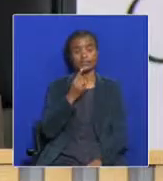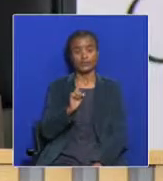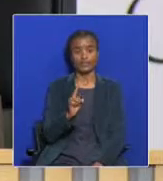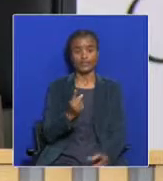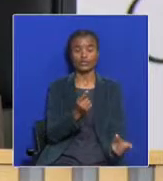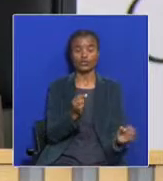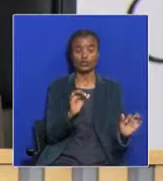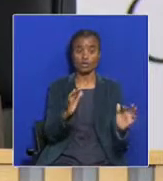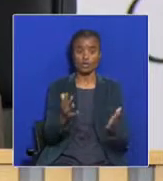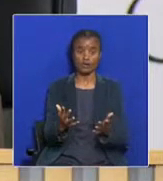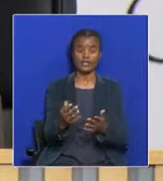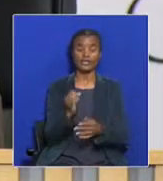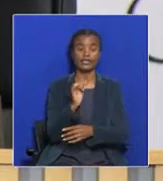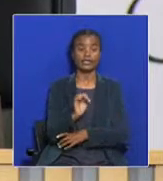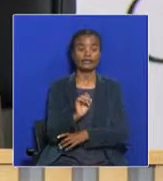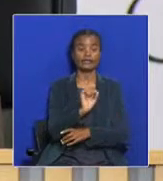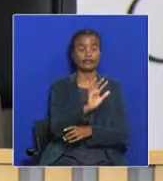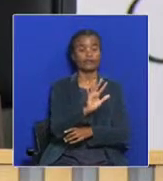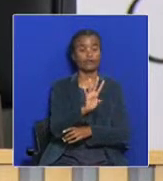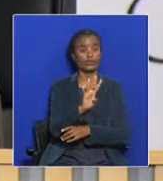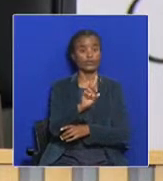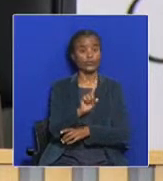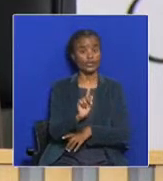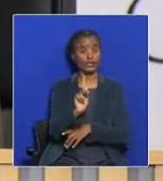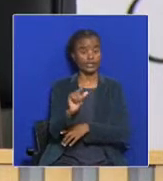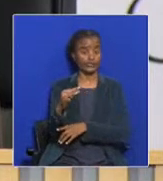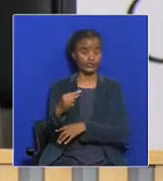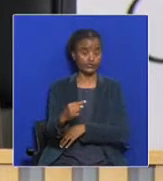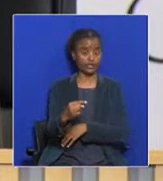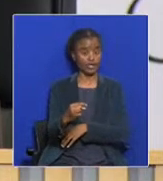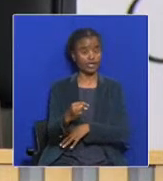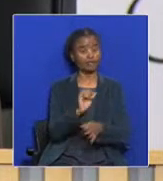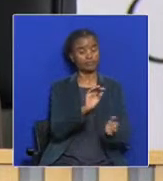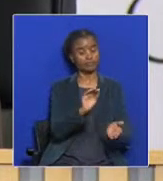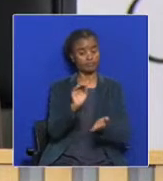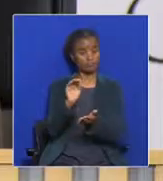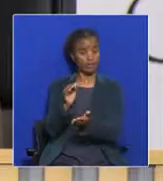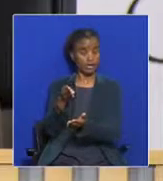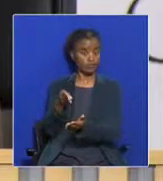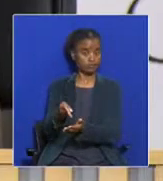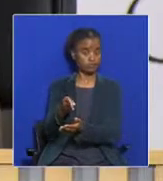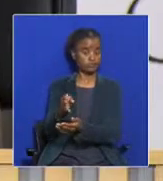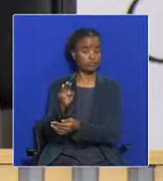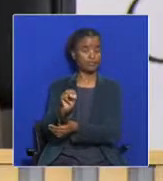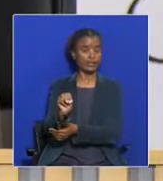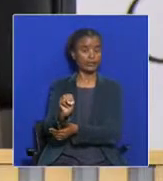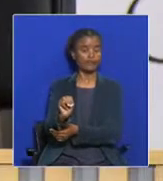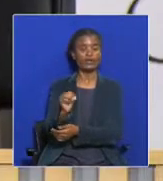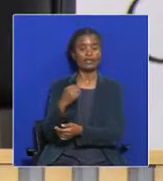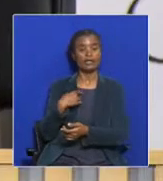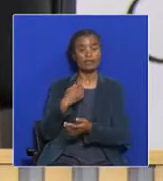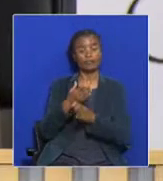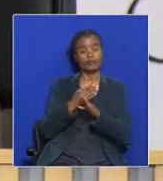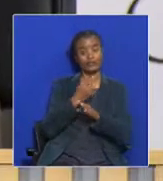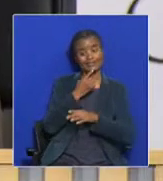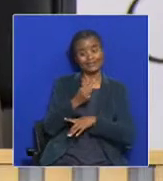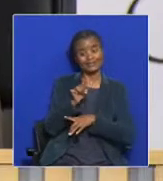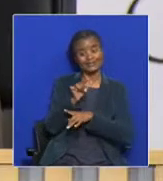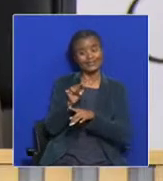541 kilograms was at Maiden Wharf, and like I say, I'm not sure of the exact capacity of their safe, and now they